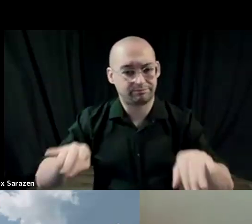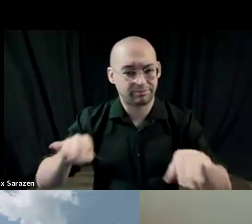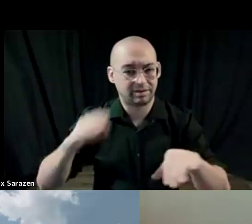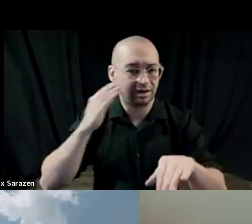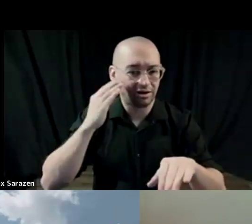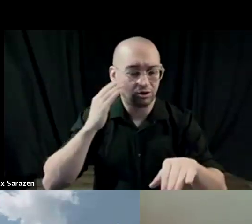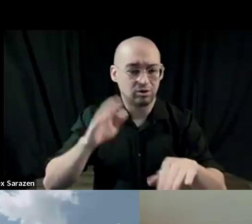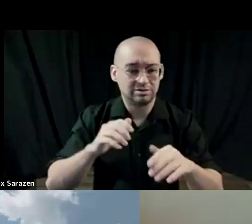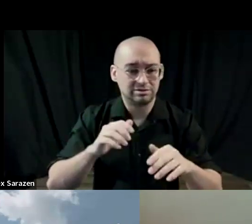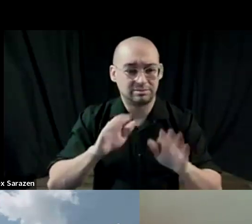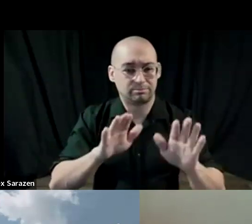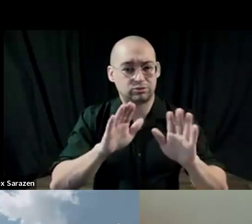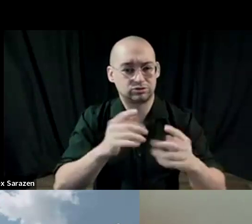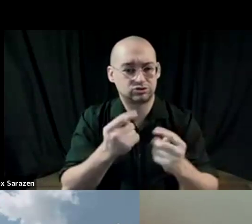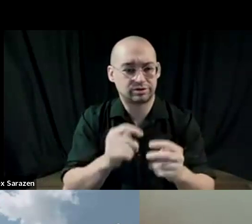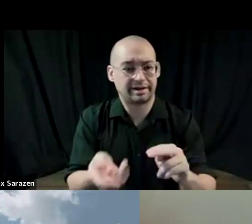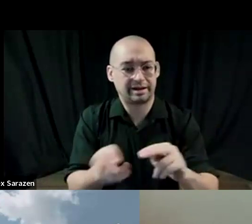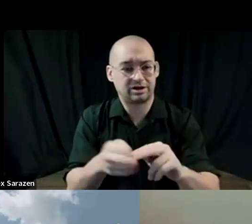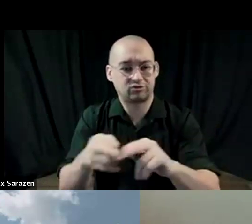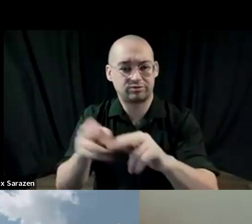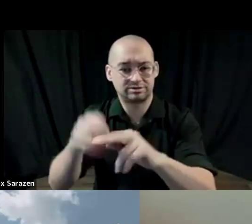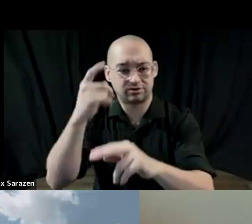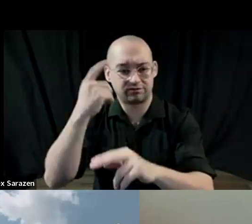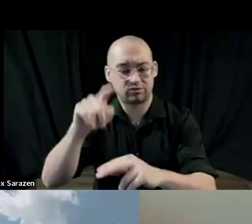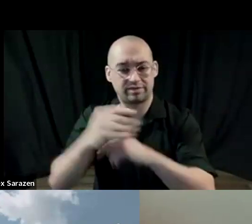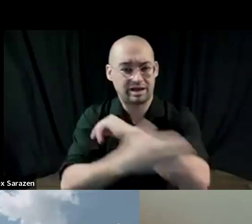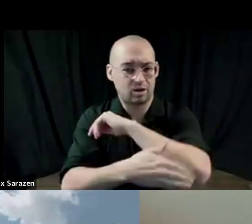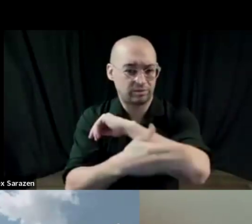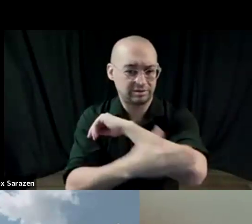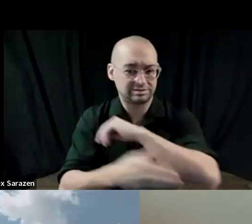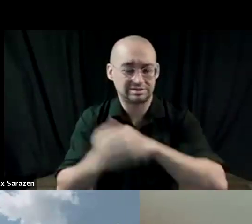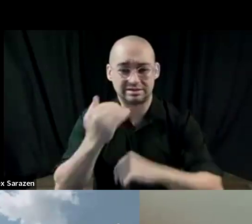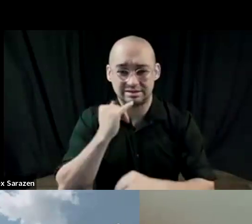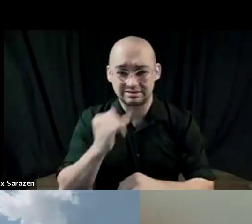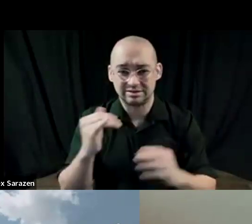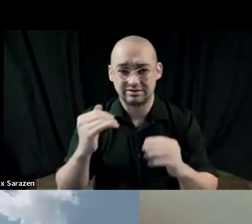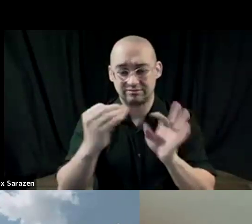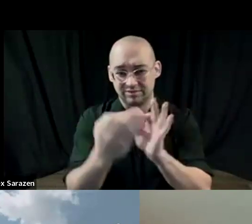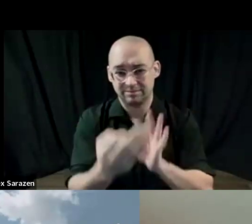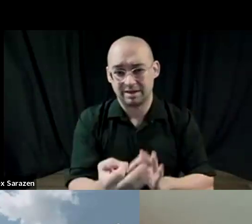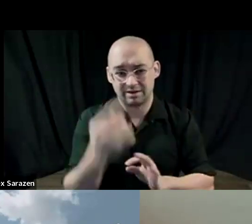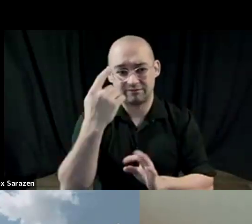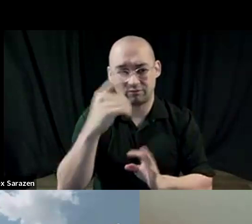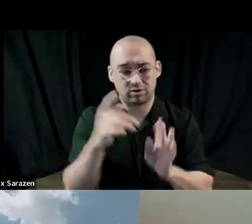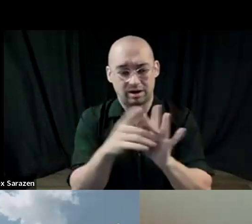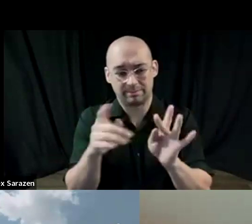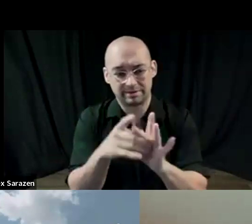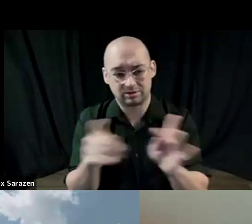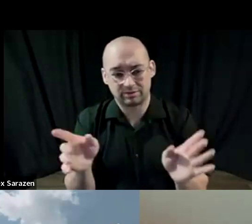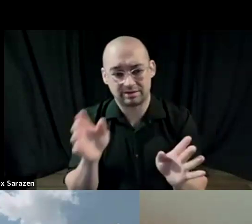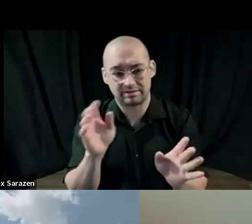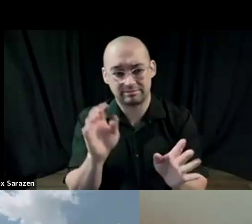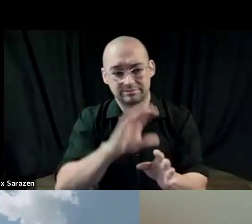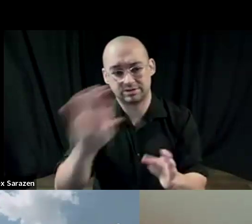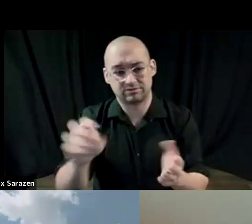try to increase the size of the pot for counties. So is there any feedback on the commentary on allocating more